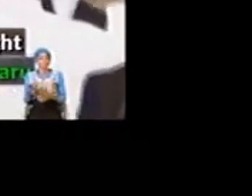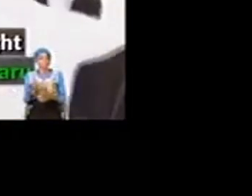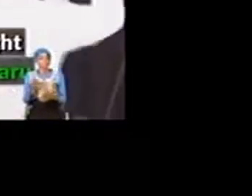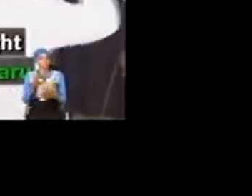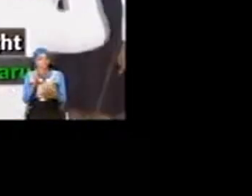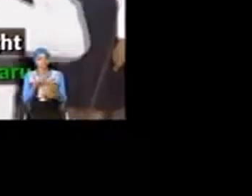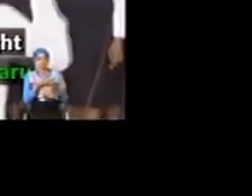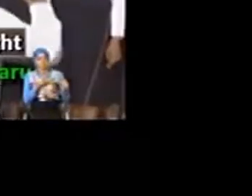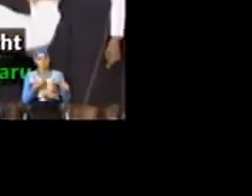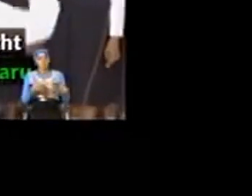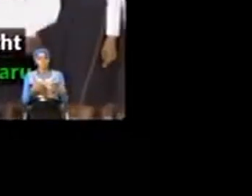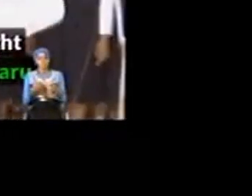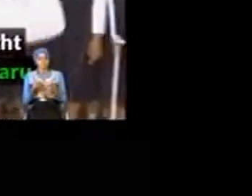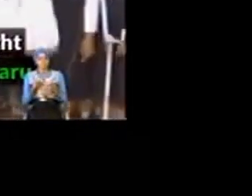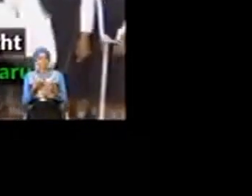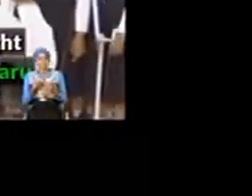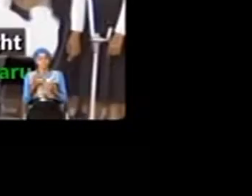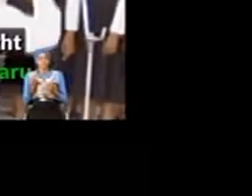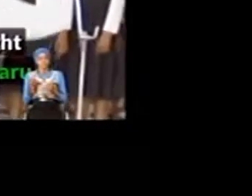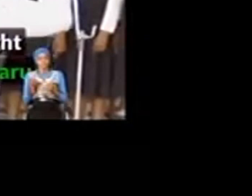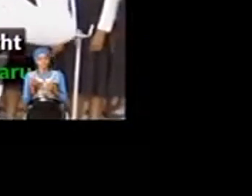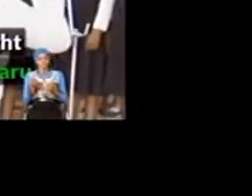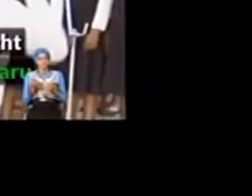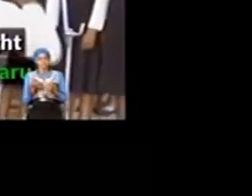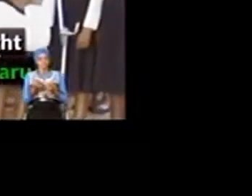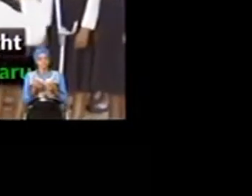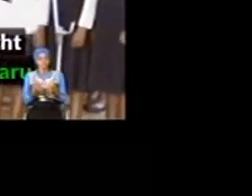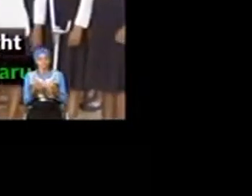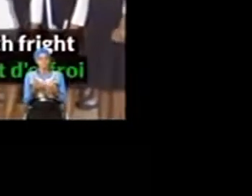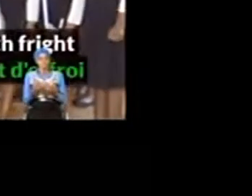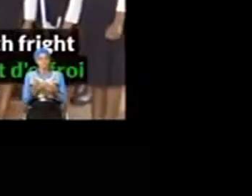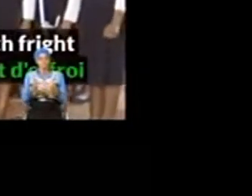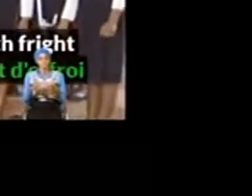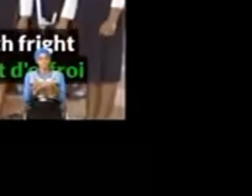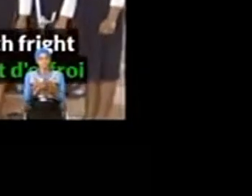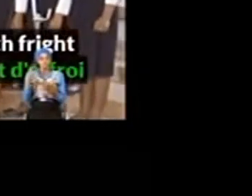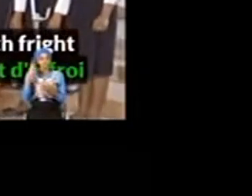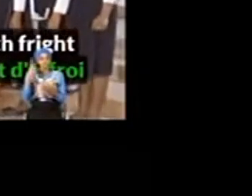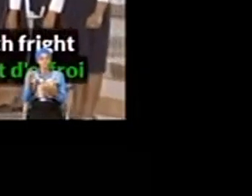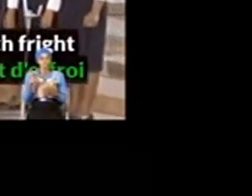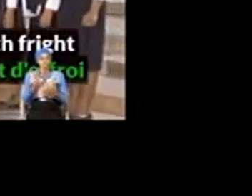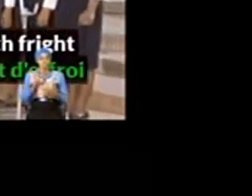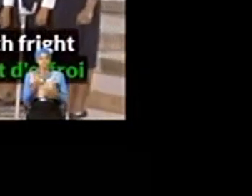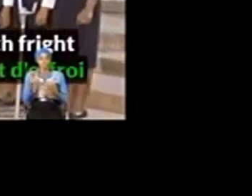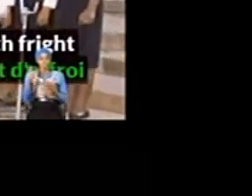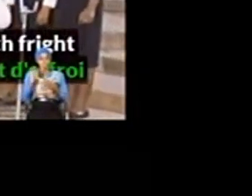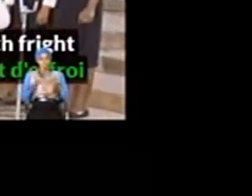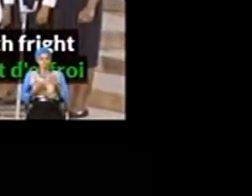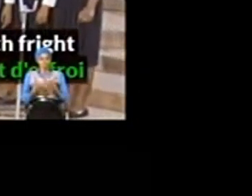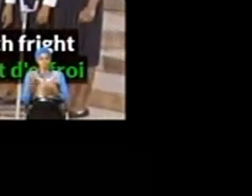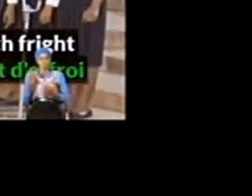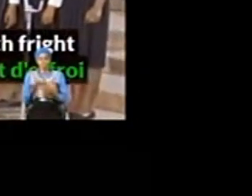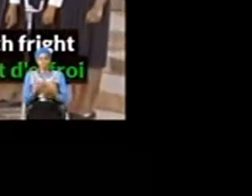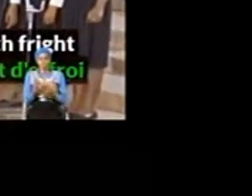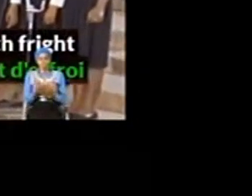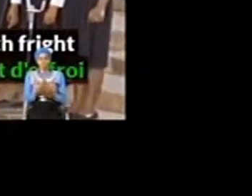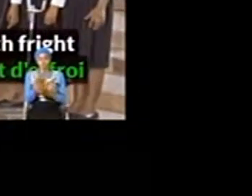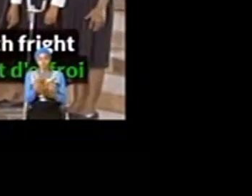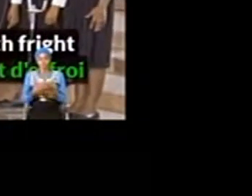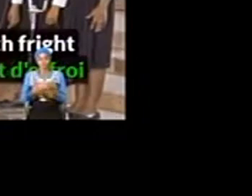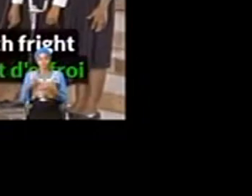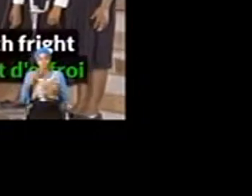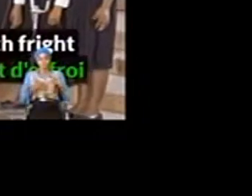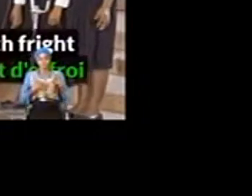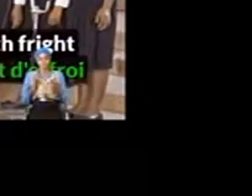concealer? Her heart beat so fast as she came into sight. Her emotions were filled with both joy and